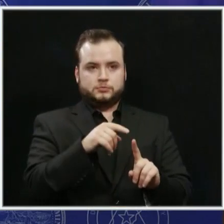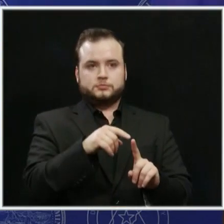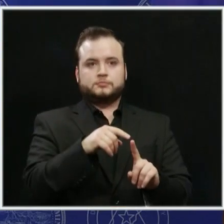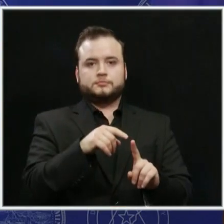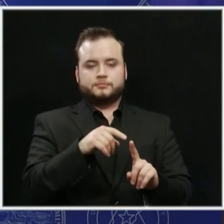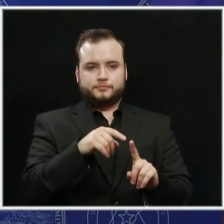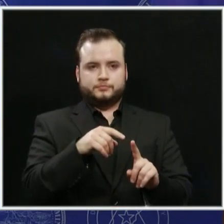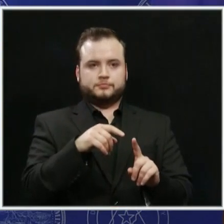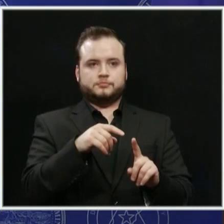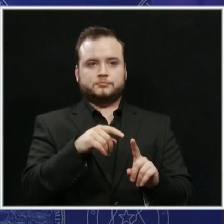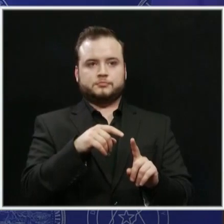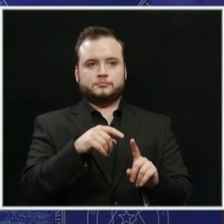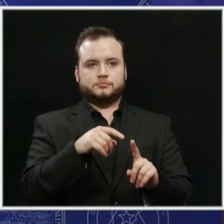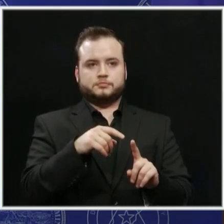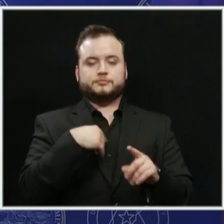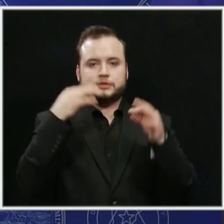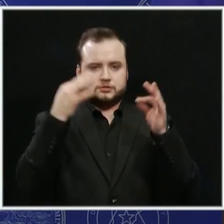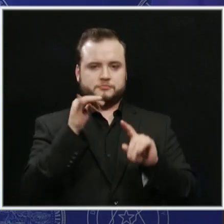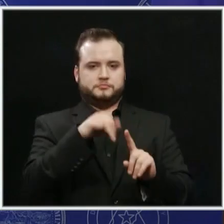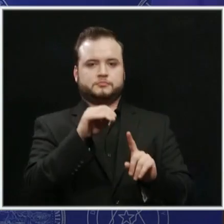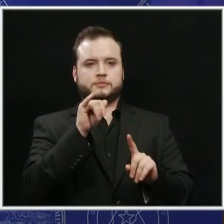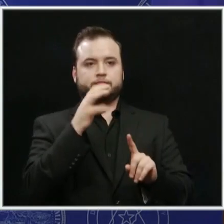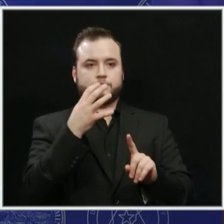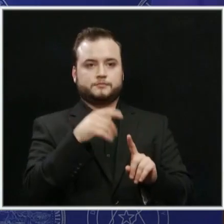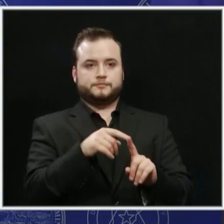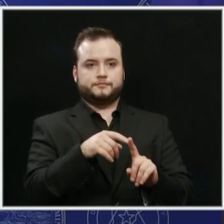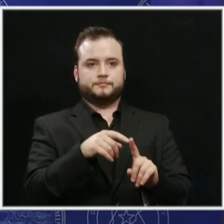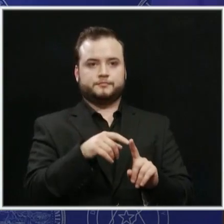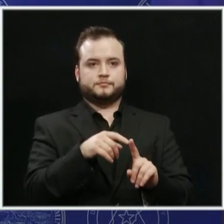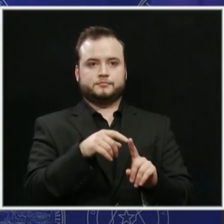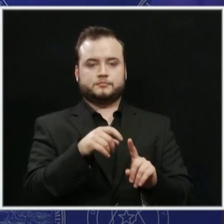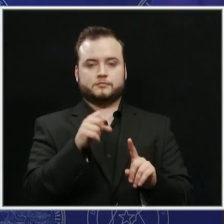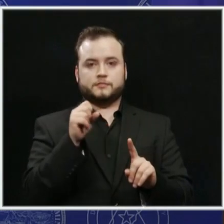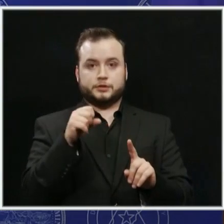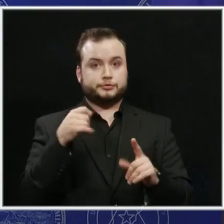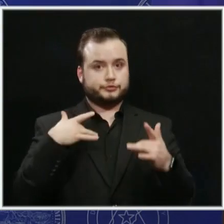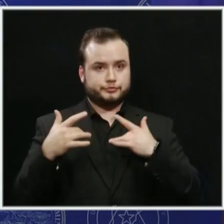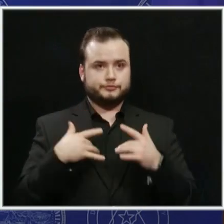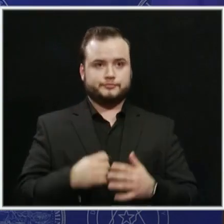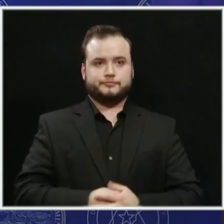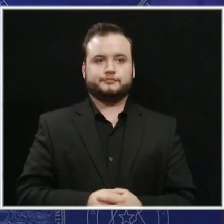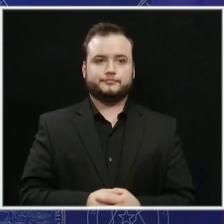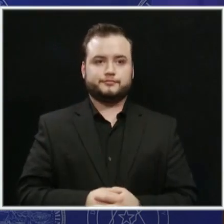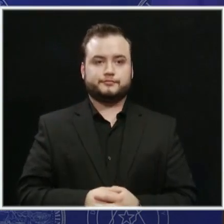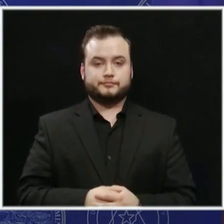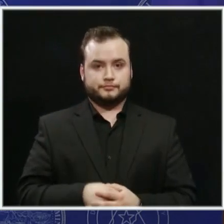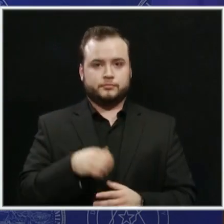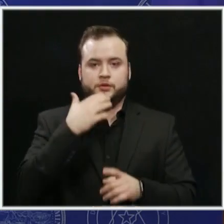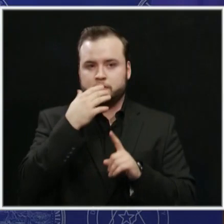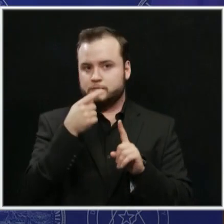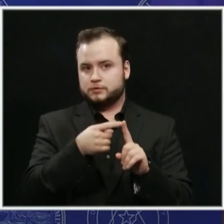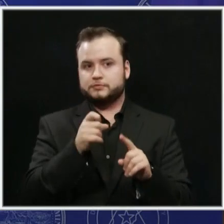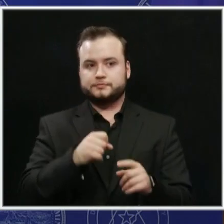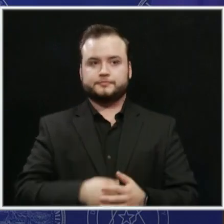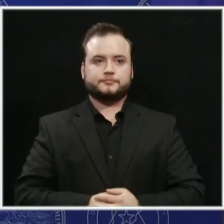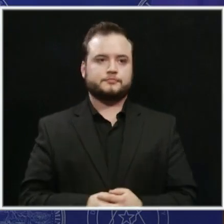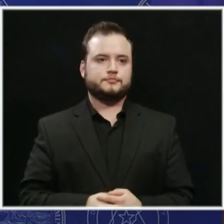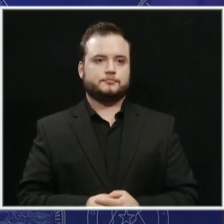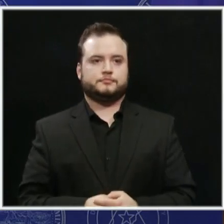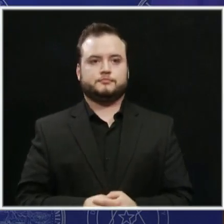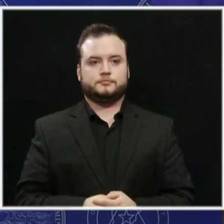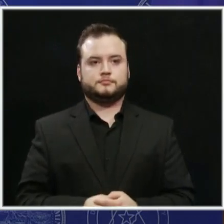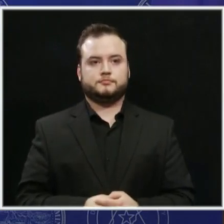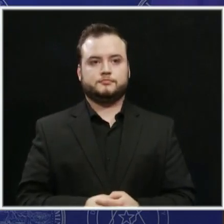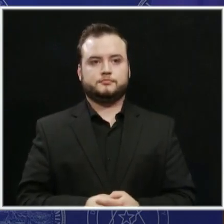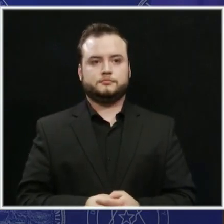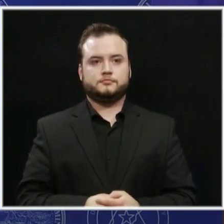But yeah, those are concerns. And again, that's a good point, Peter, about this is going to really involve trust. And